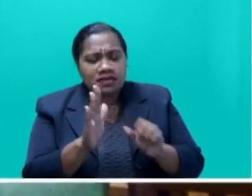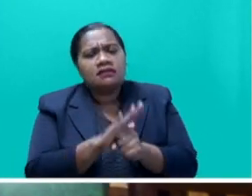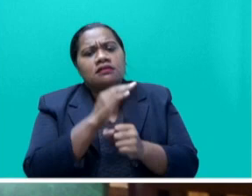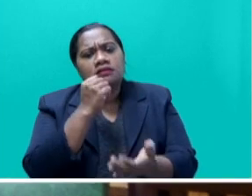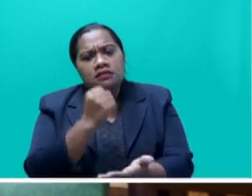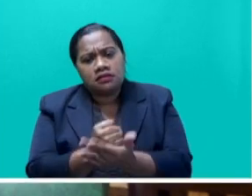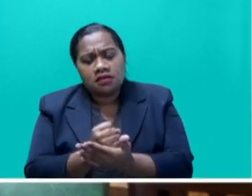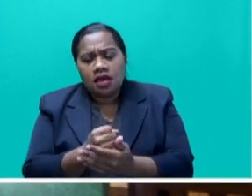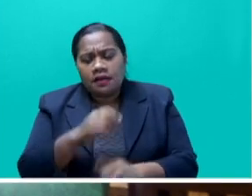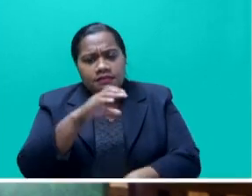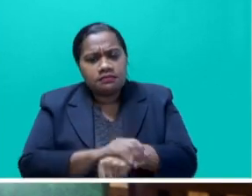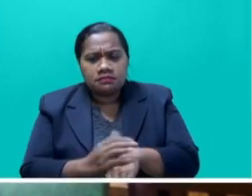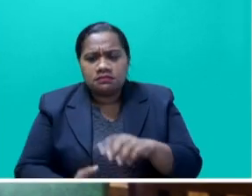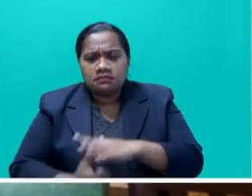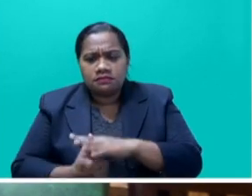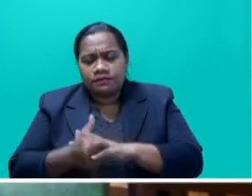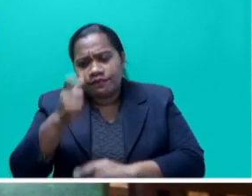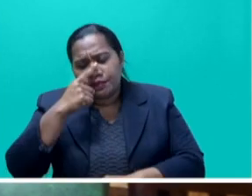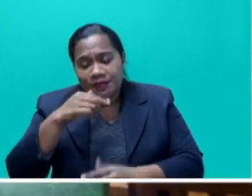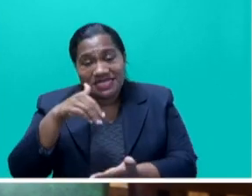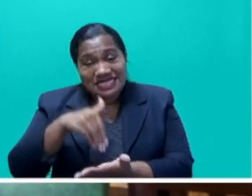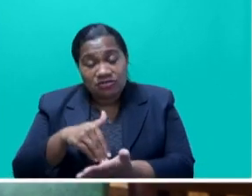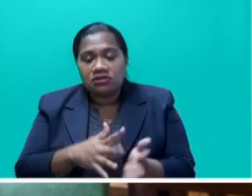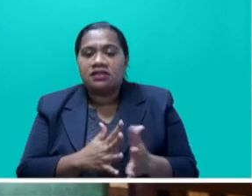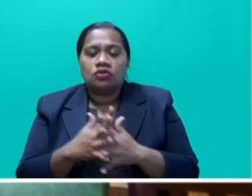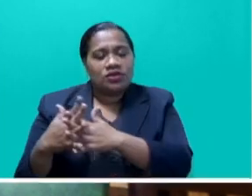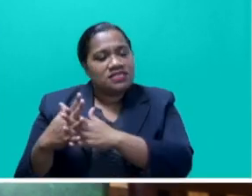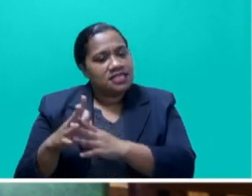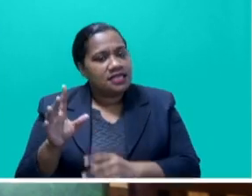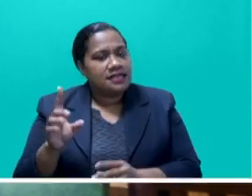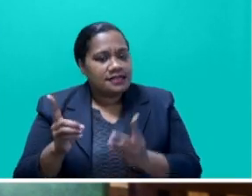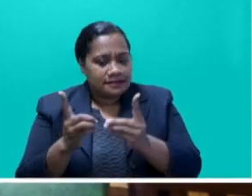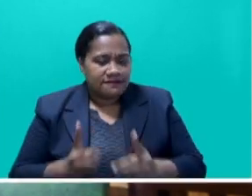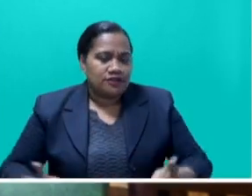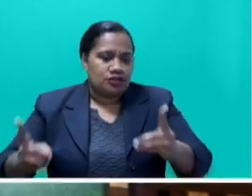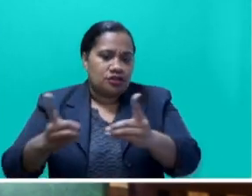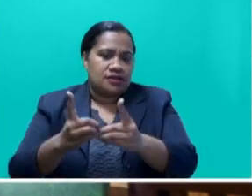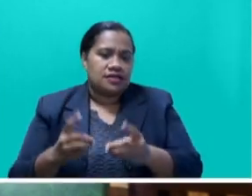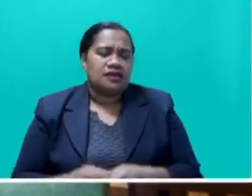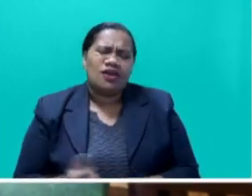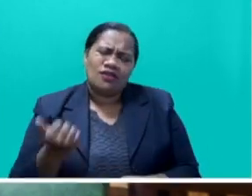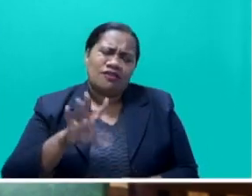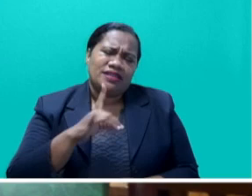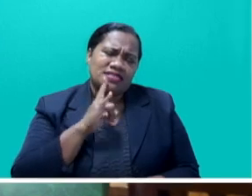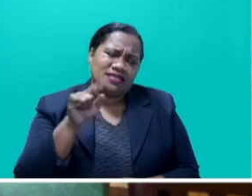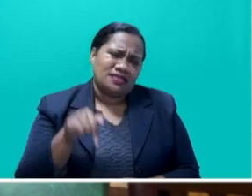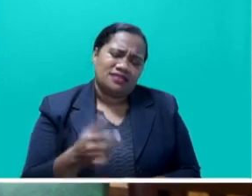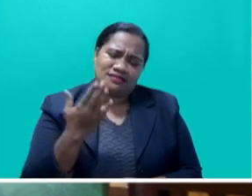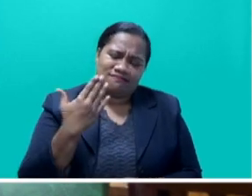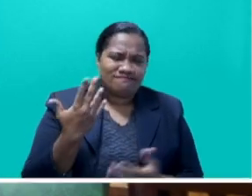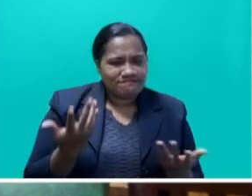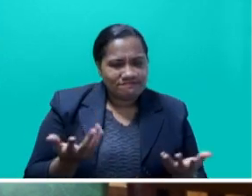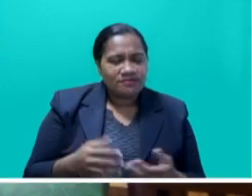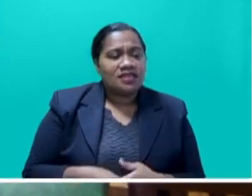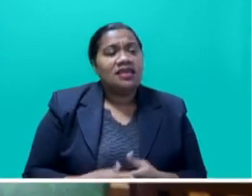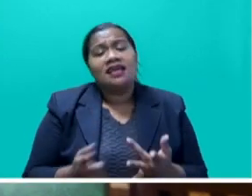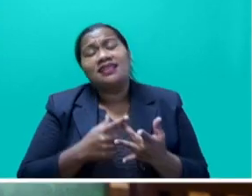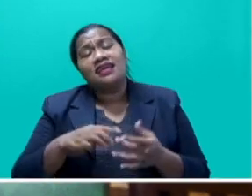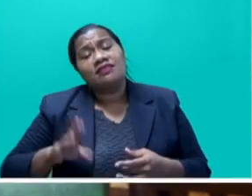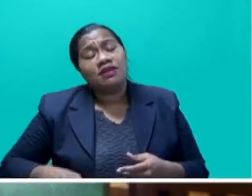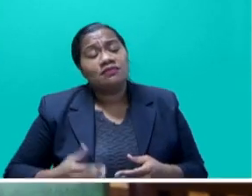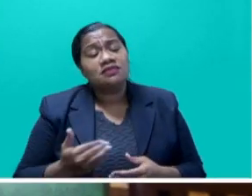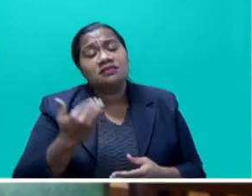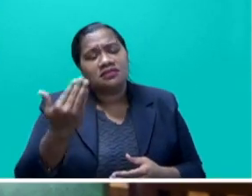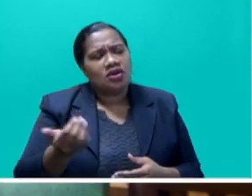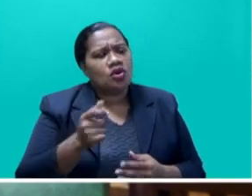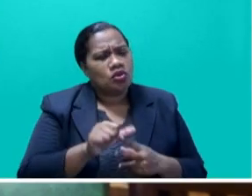to people in the Central and Western Division. I've said this already in this August House, Mr. Speaker, sir. And of course, the other members from the other side are also highlighting